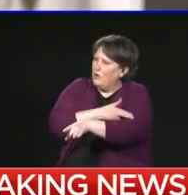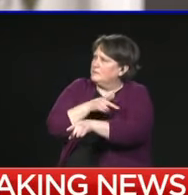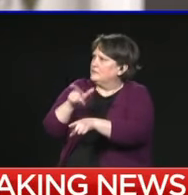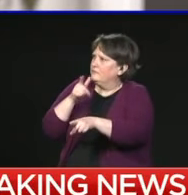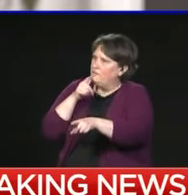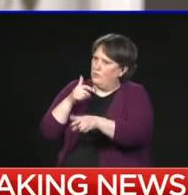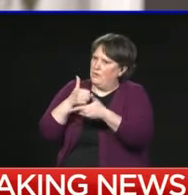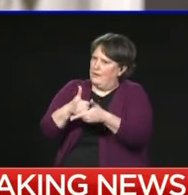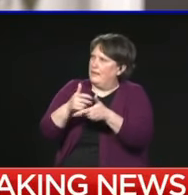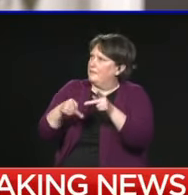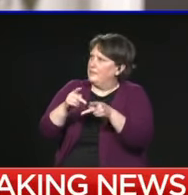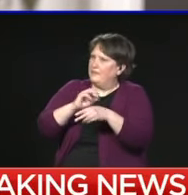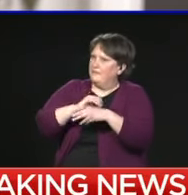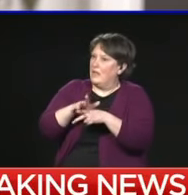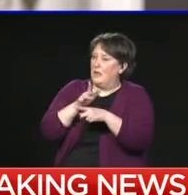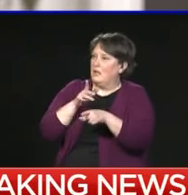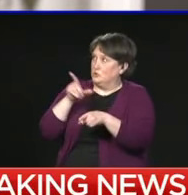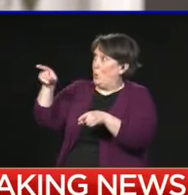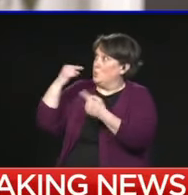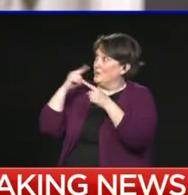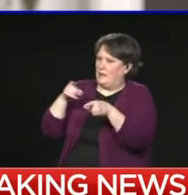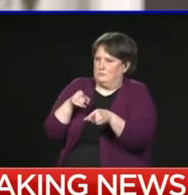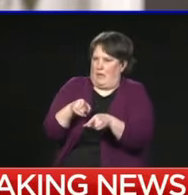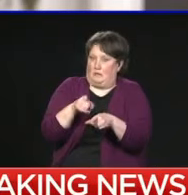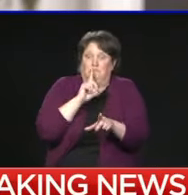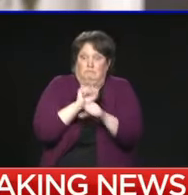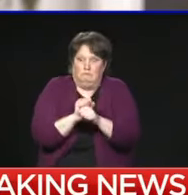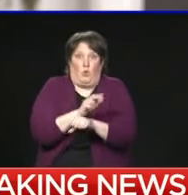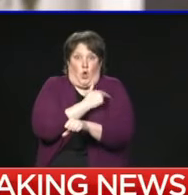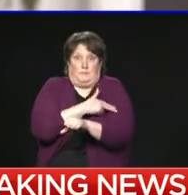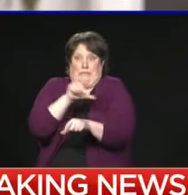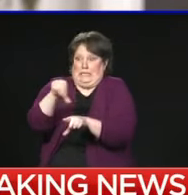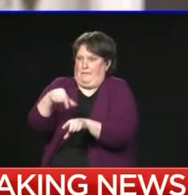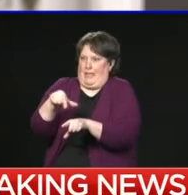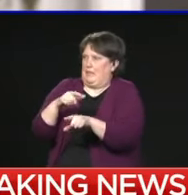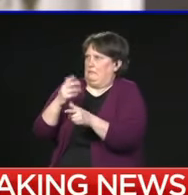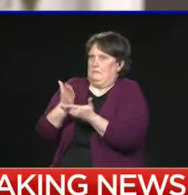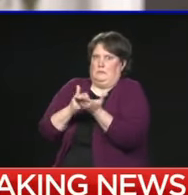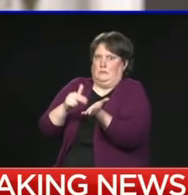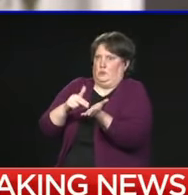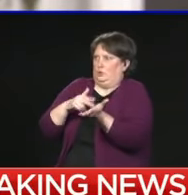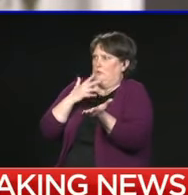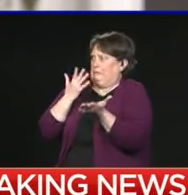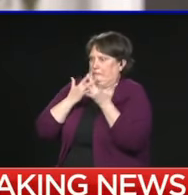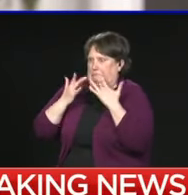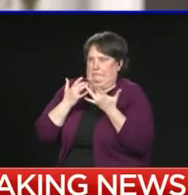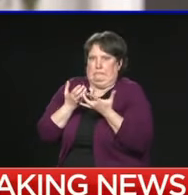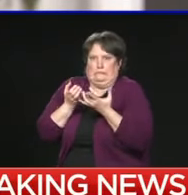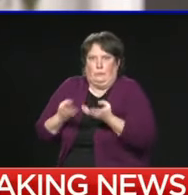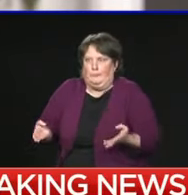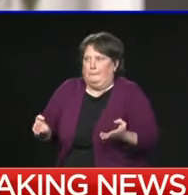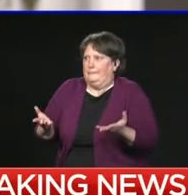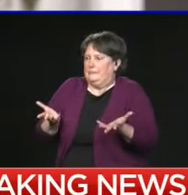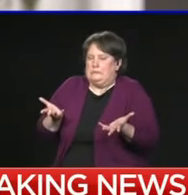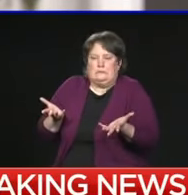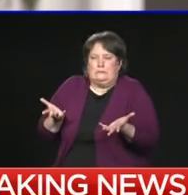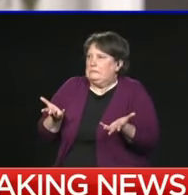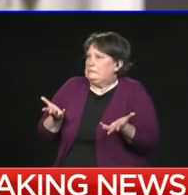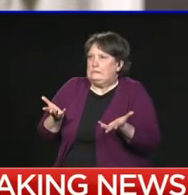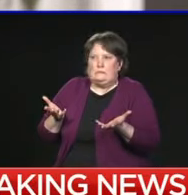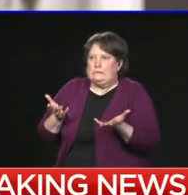the ground, the figures seem to be a little different. And many people fear that there is simply not